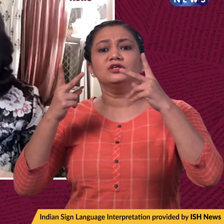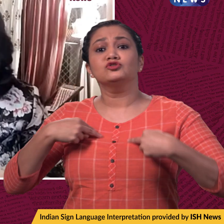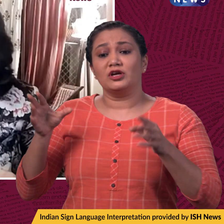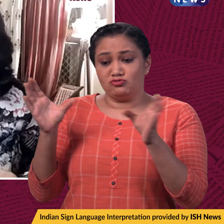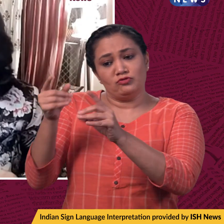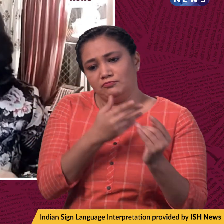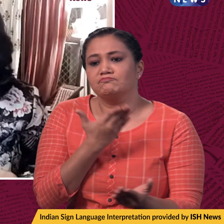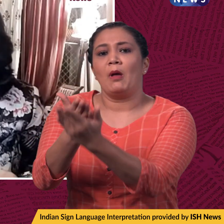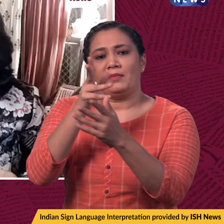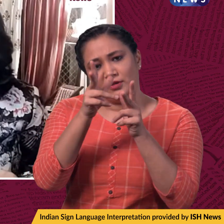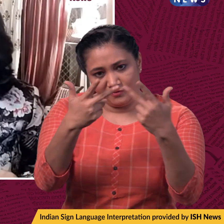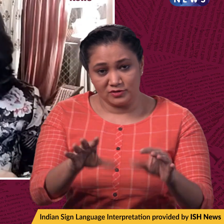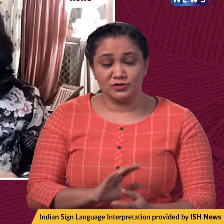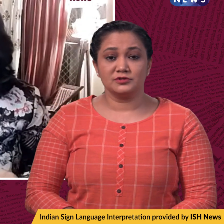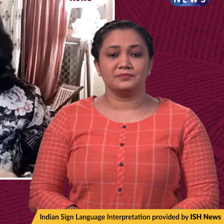another bench.